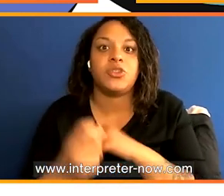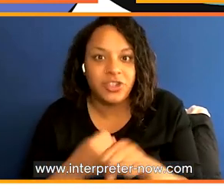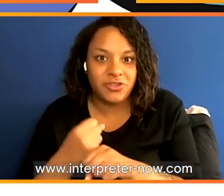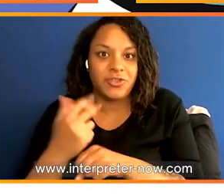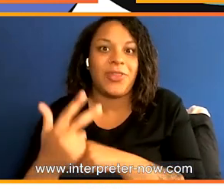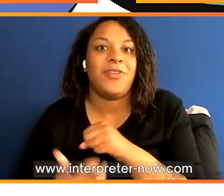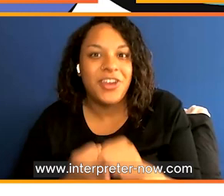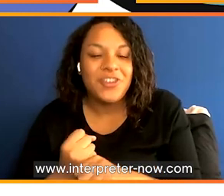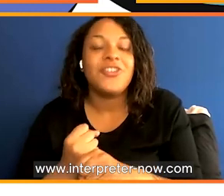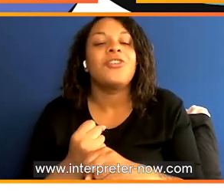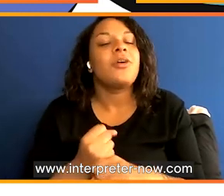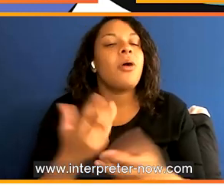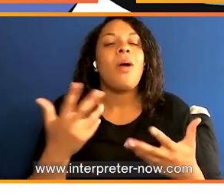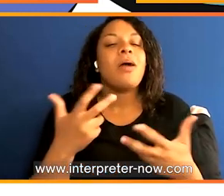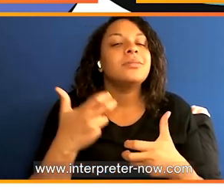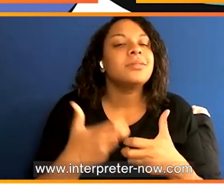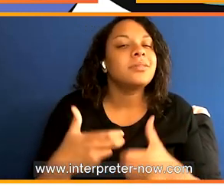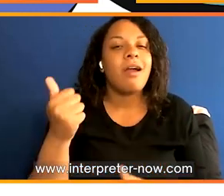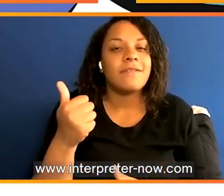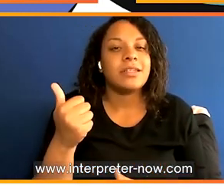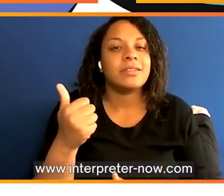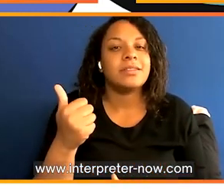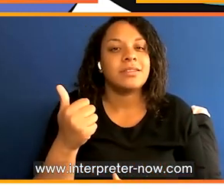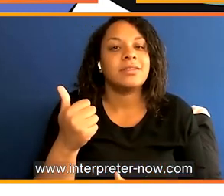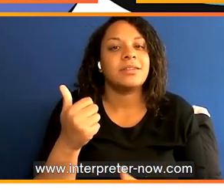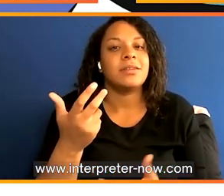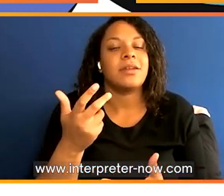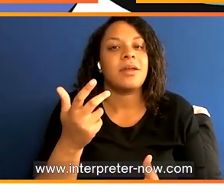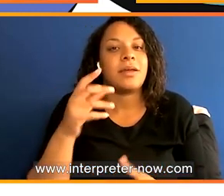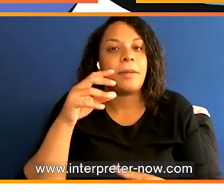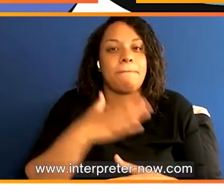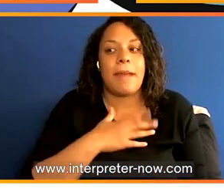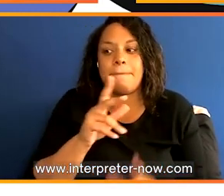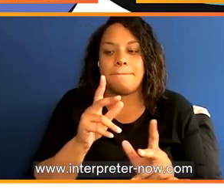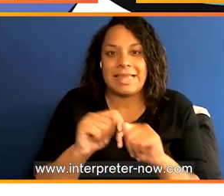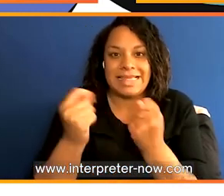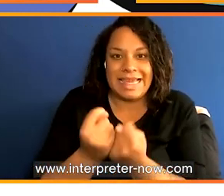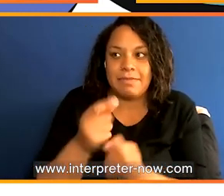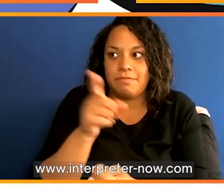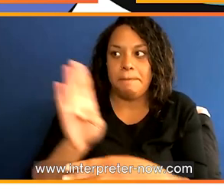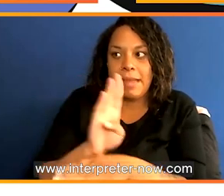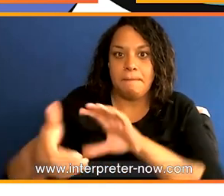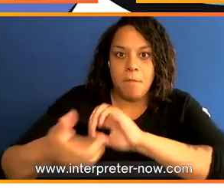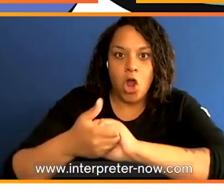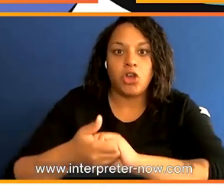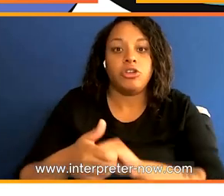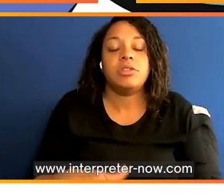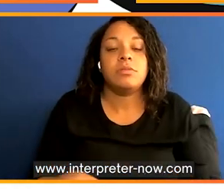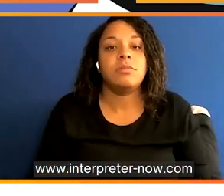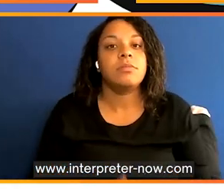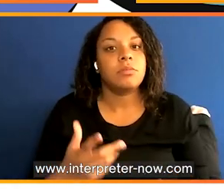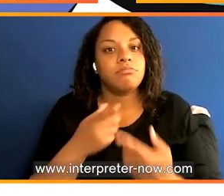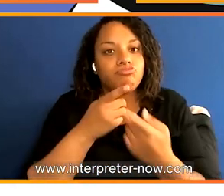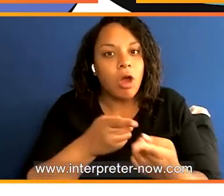thought it was 2 weeks, and ended up being 2 months / 2 years or 3 years, right? Mm-hmm. And I think the hardest thing, having been in